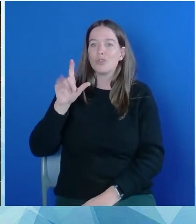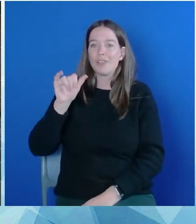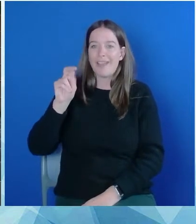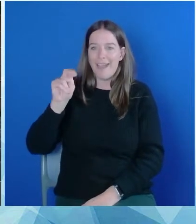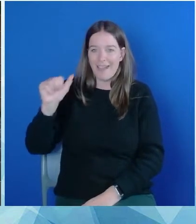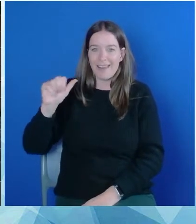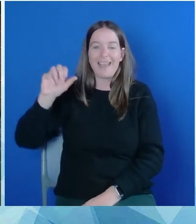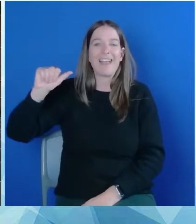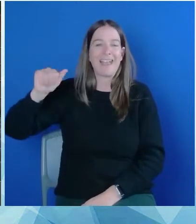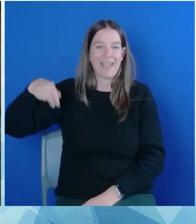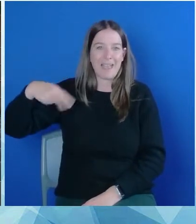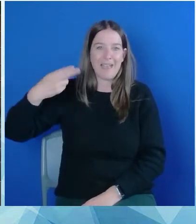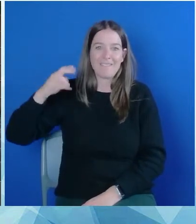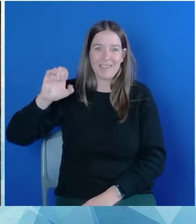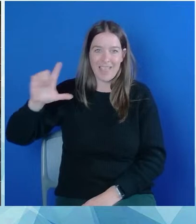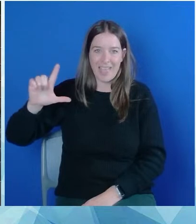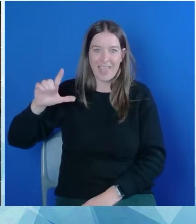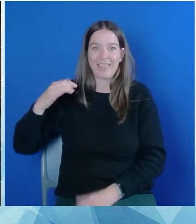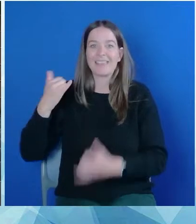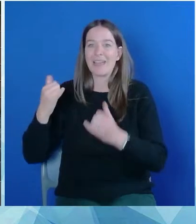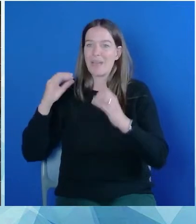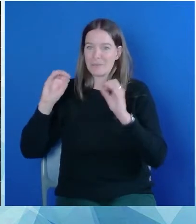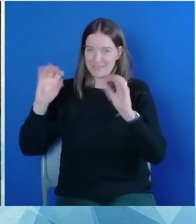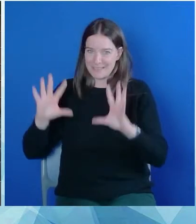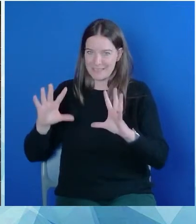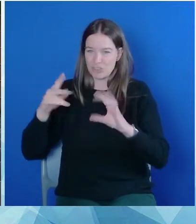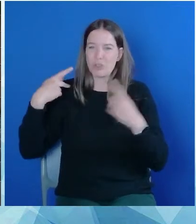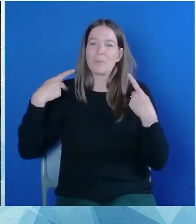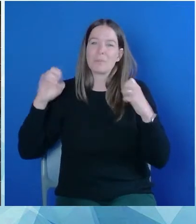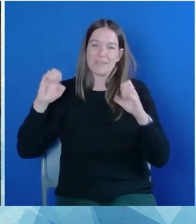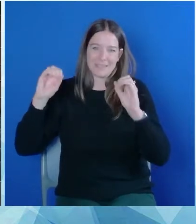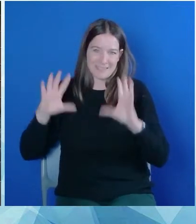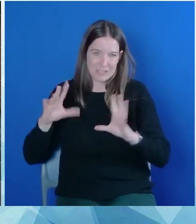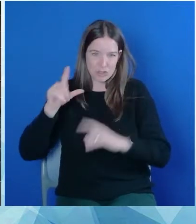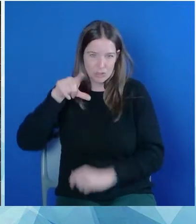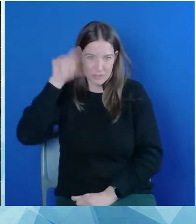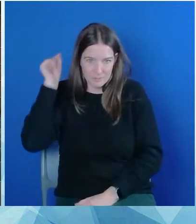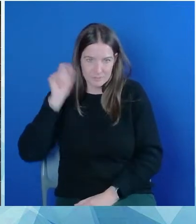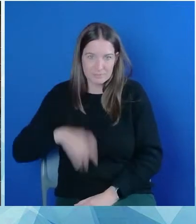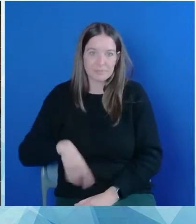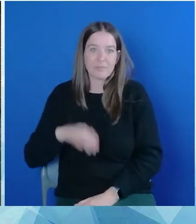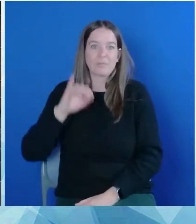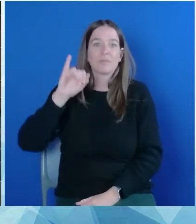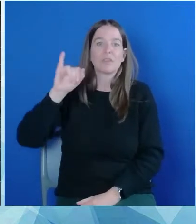Juliana Upfell is now a PE teacher at Gallaudet.